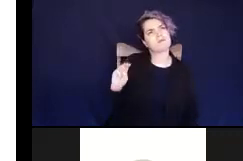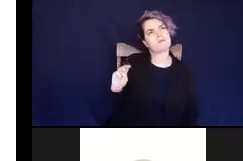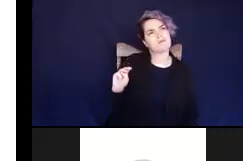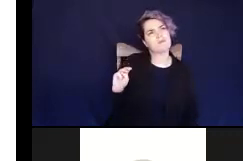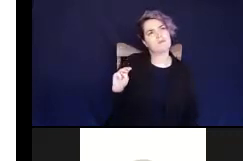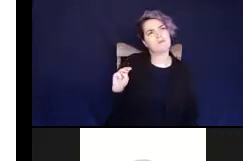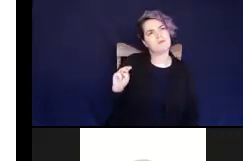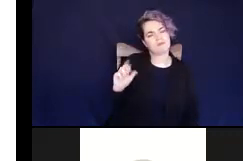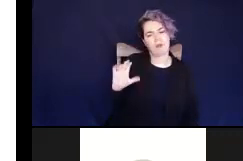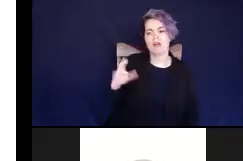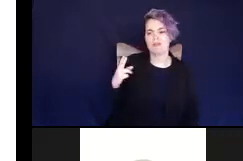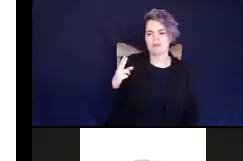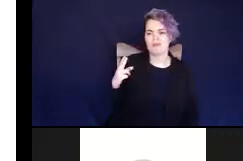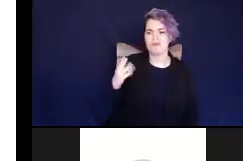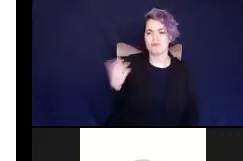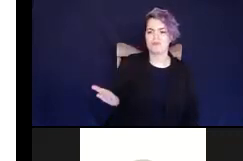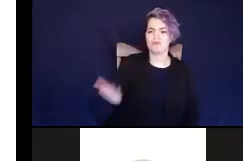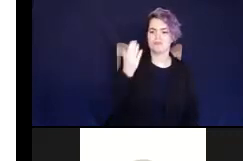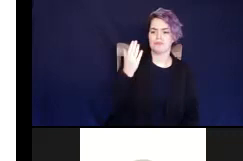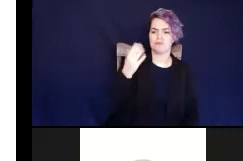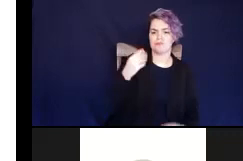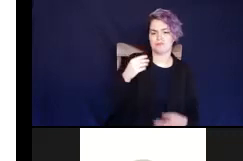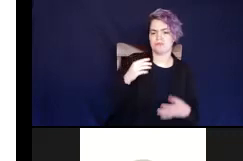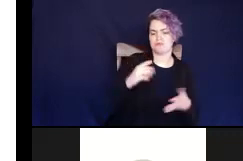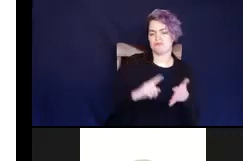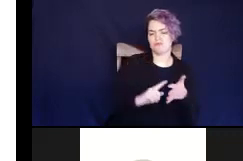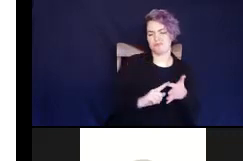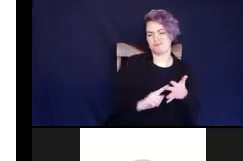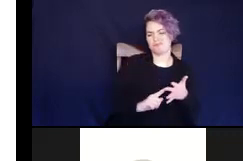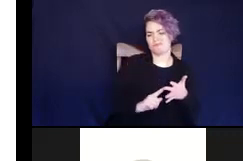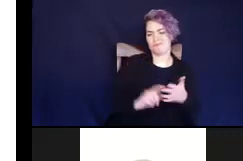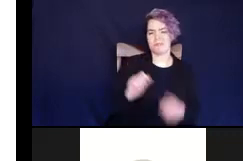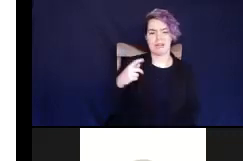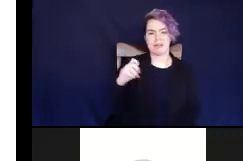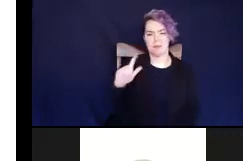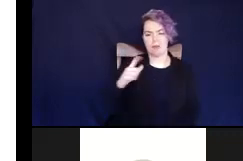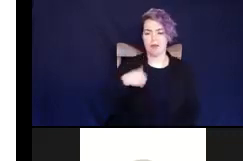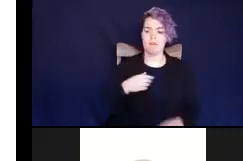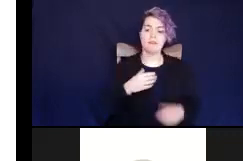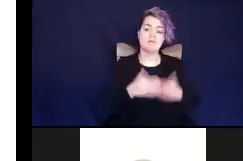recall, and maybe early April they were still going, and they had a very quick